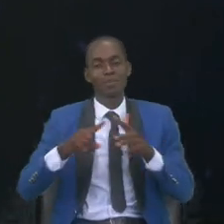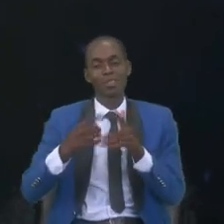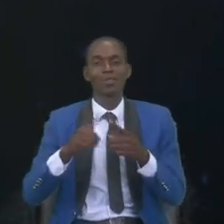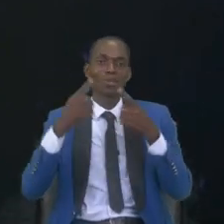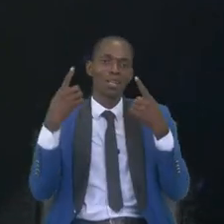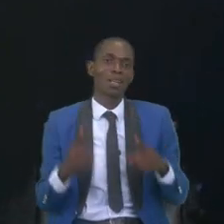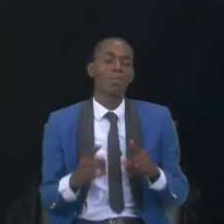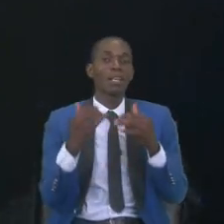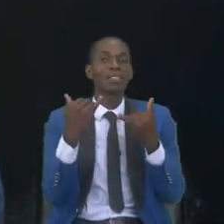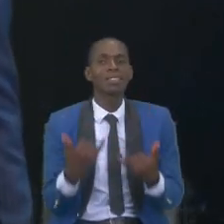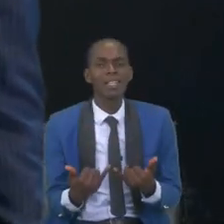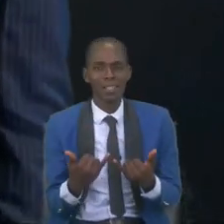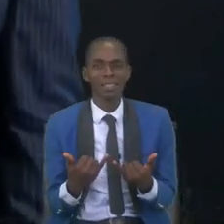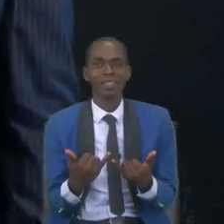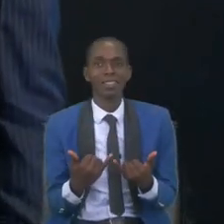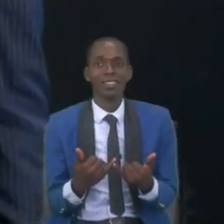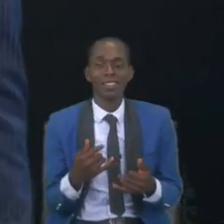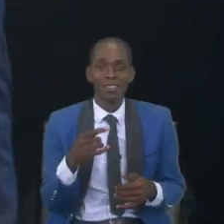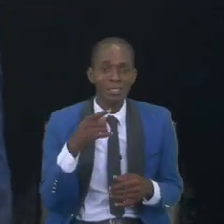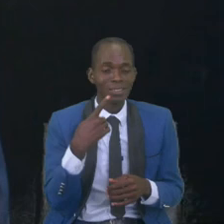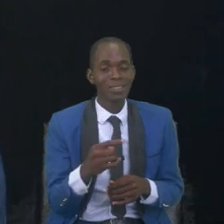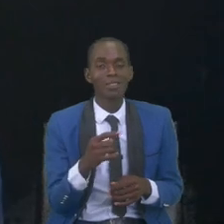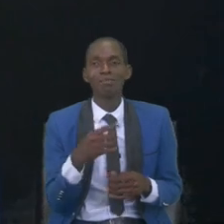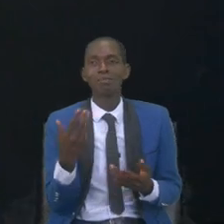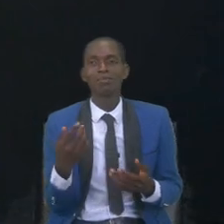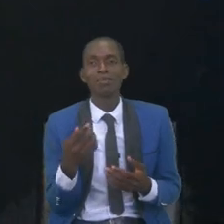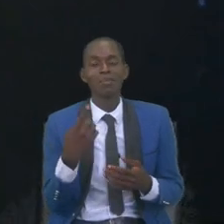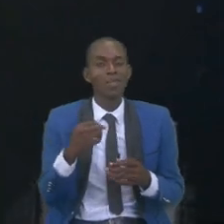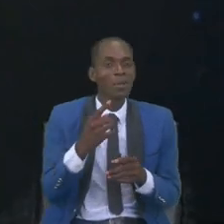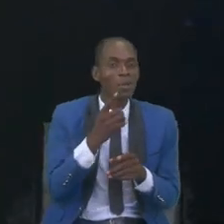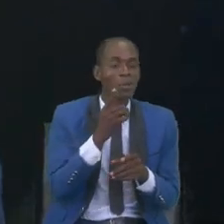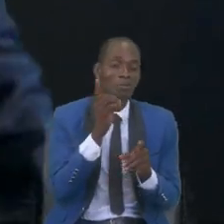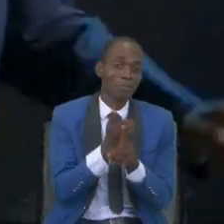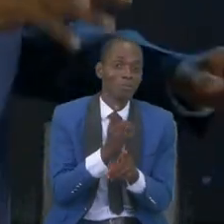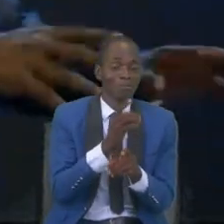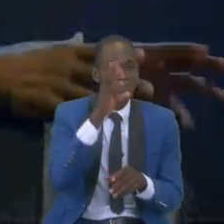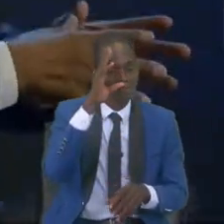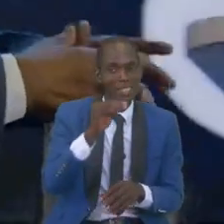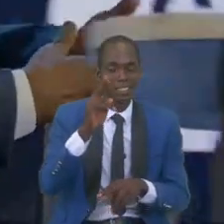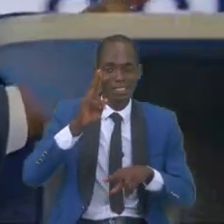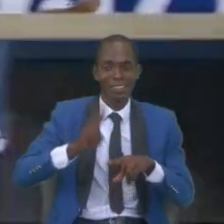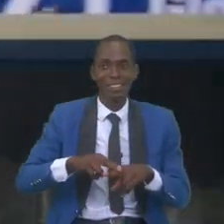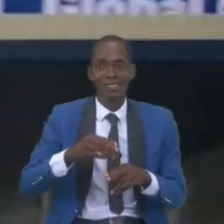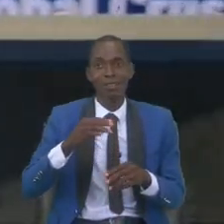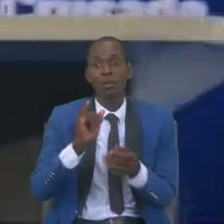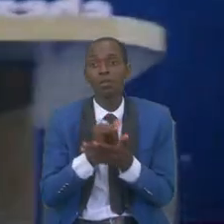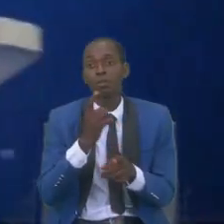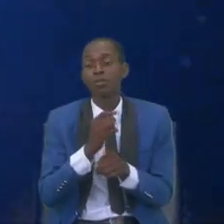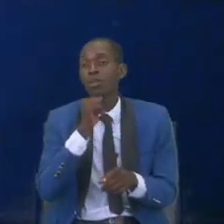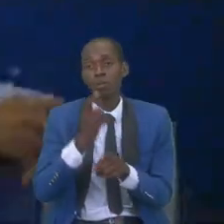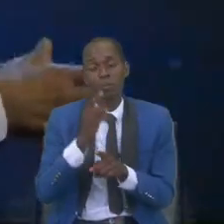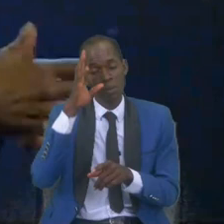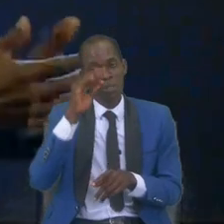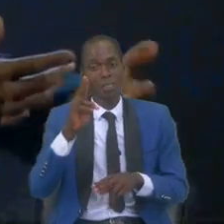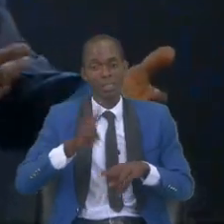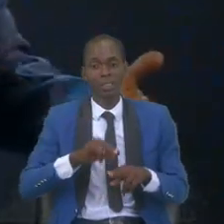Now, the unofficial man, unofficial woman sitting here before me, and the one that thought she was going to